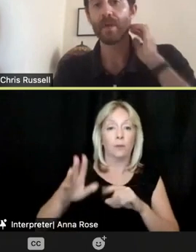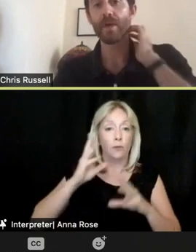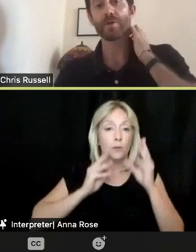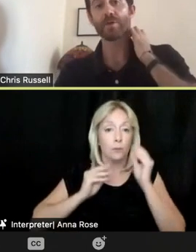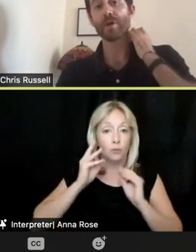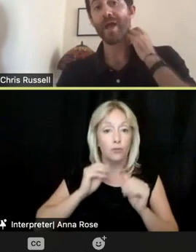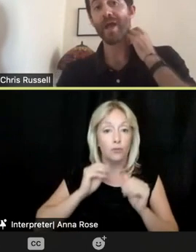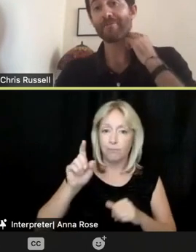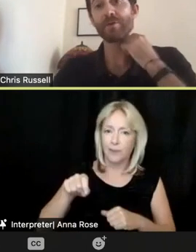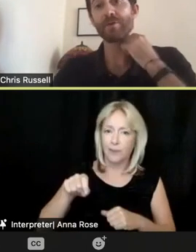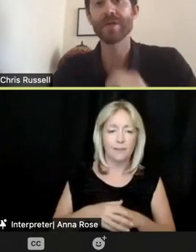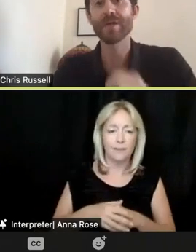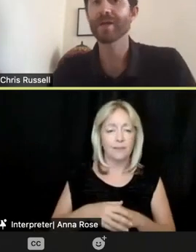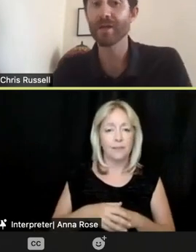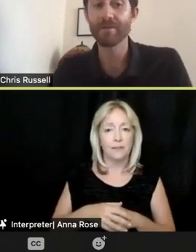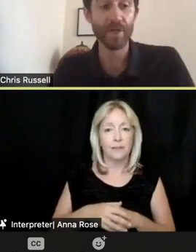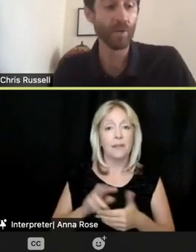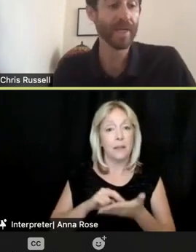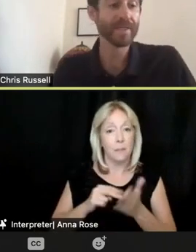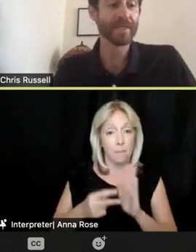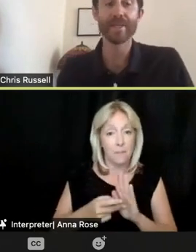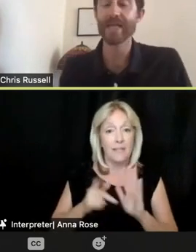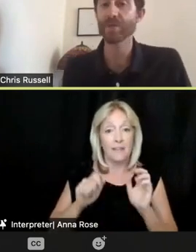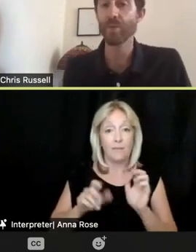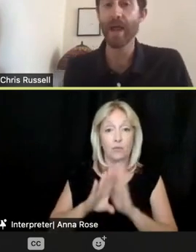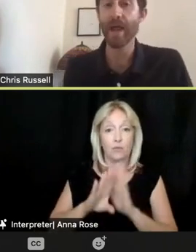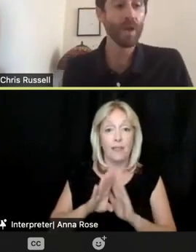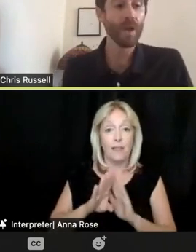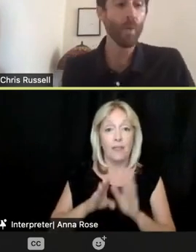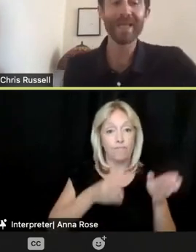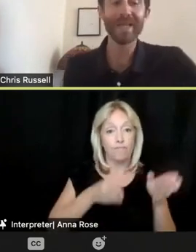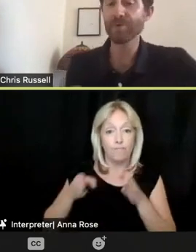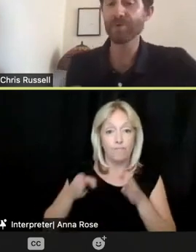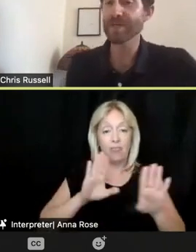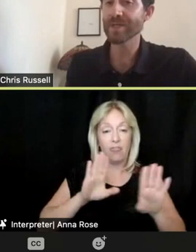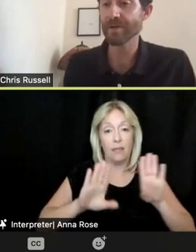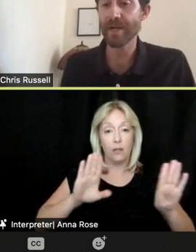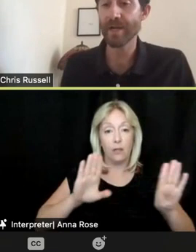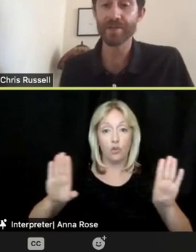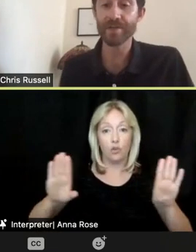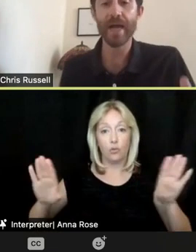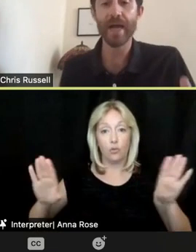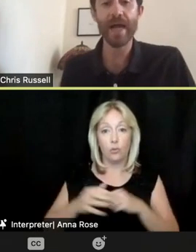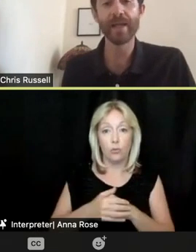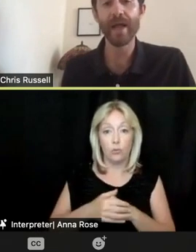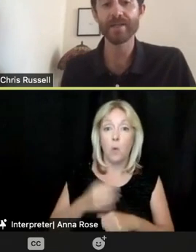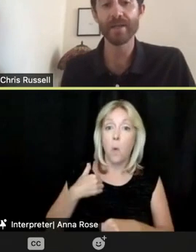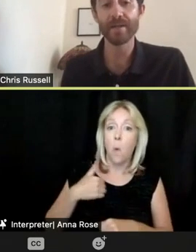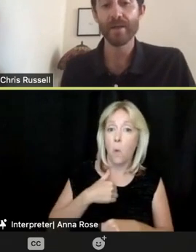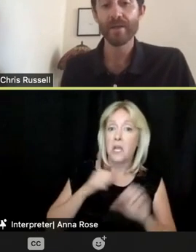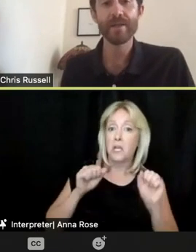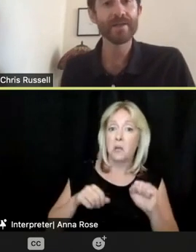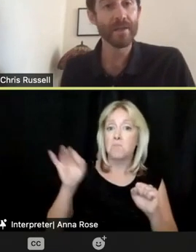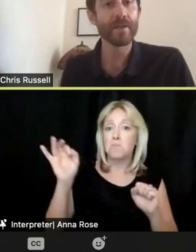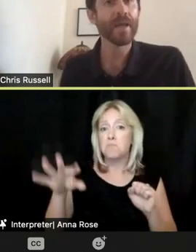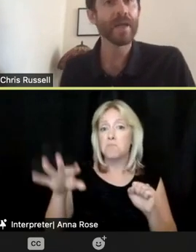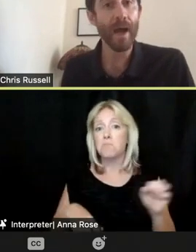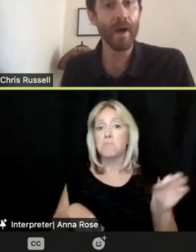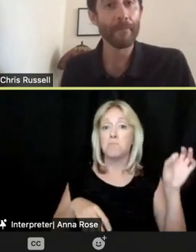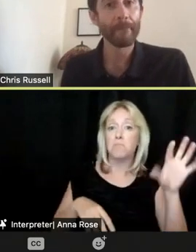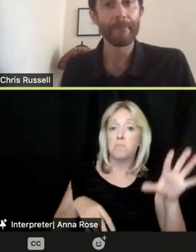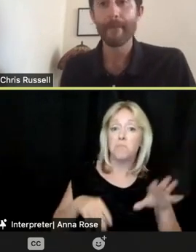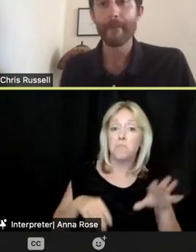So you're going to have to do this on an individual basis, and that's why we can give you considerations and guidelines and things